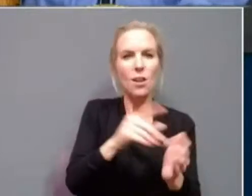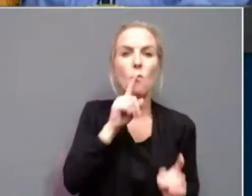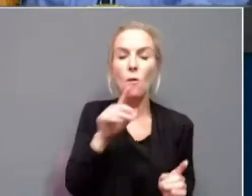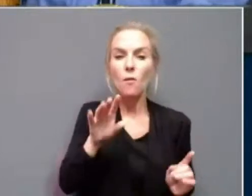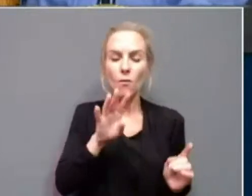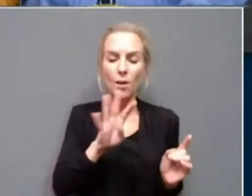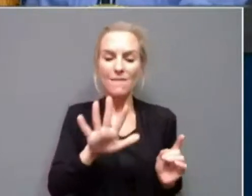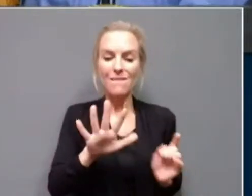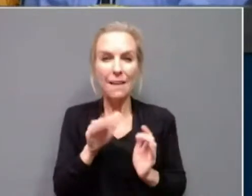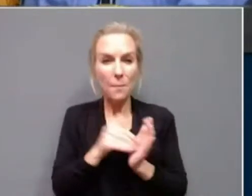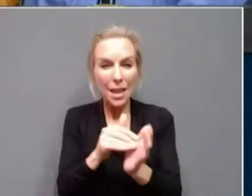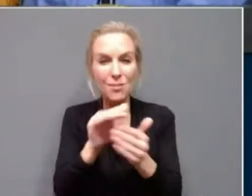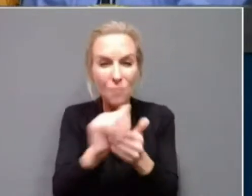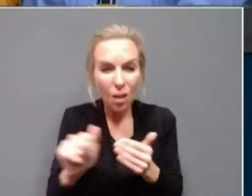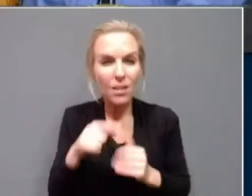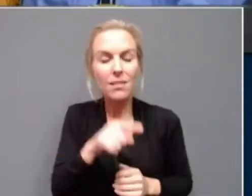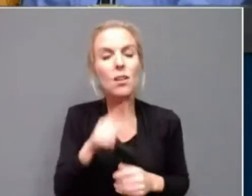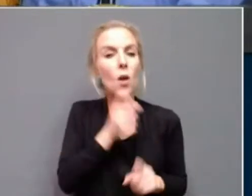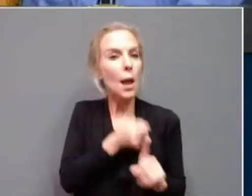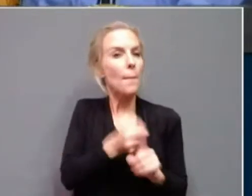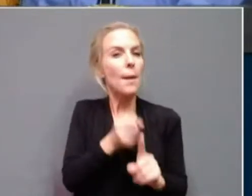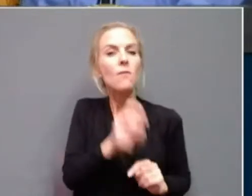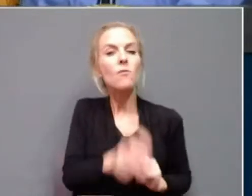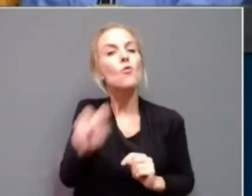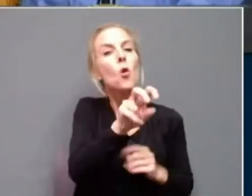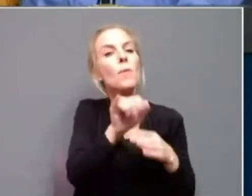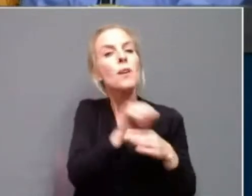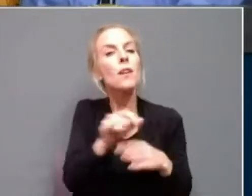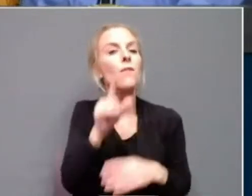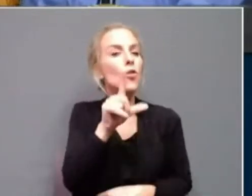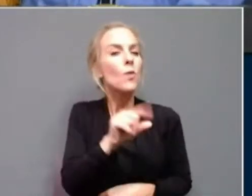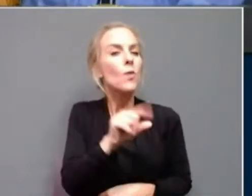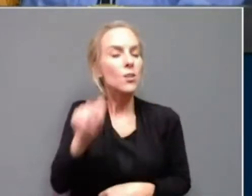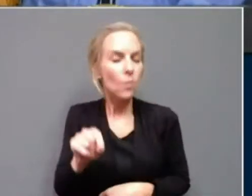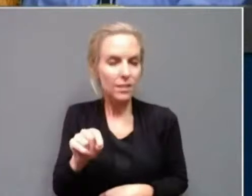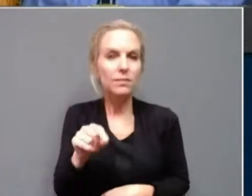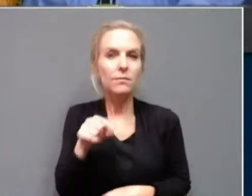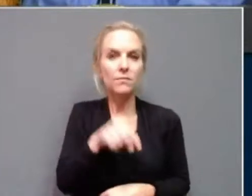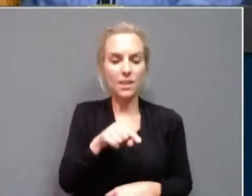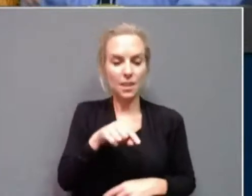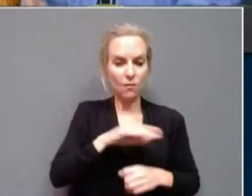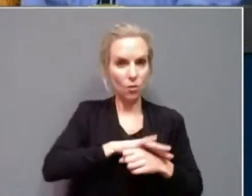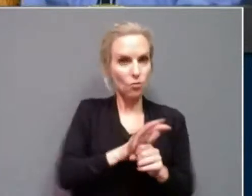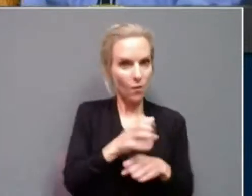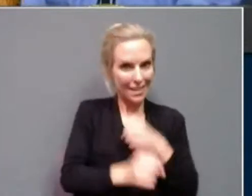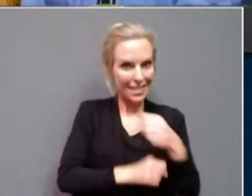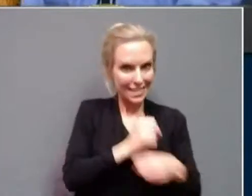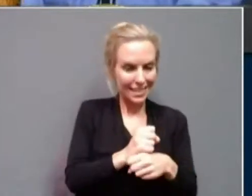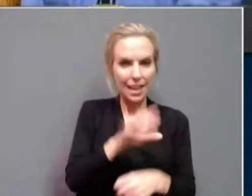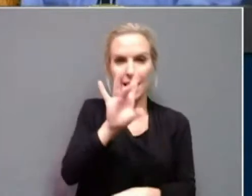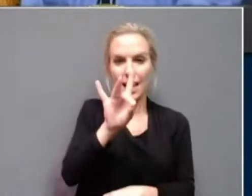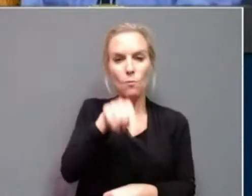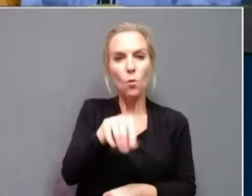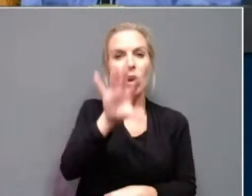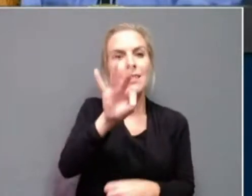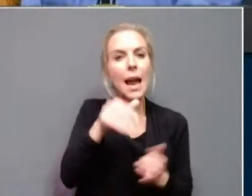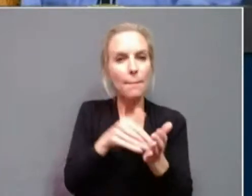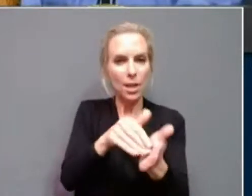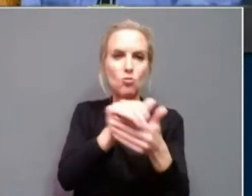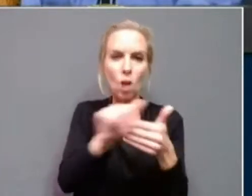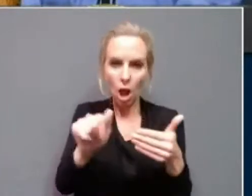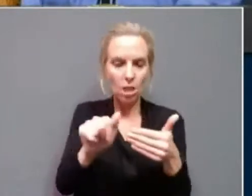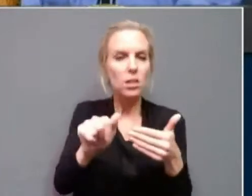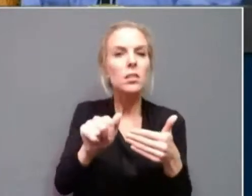economic impact of the tourism industry in Kentucky for 2020, that's our COVID year, $8.9 billion, and